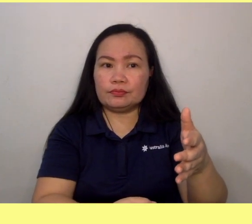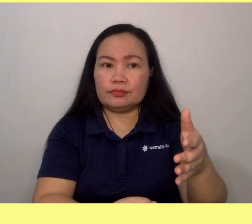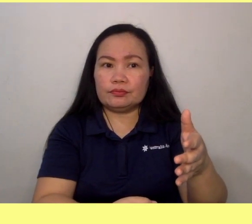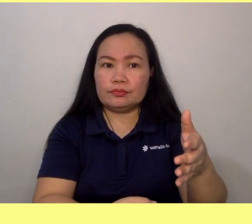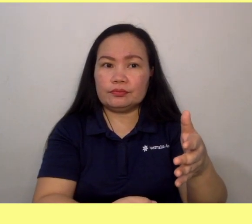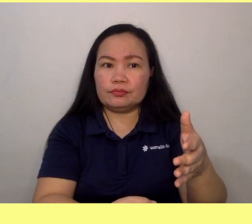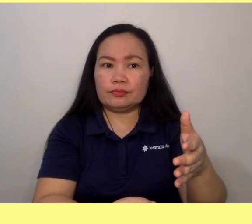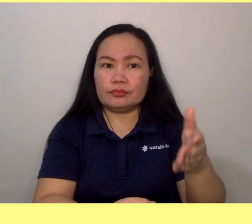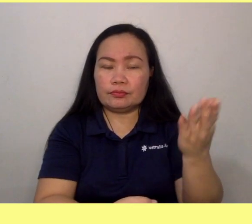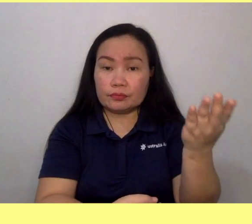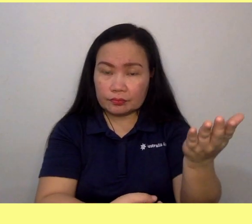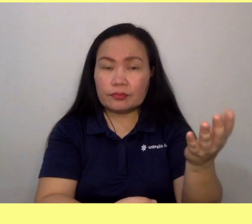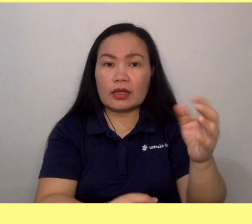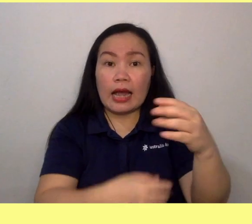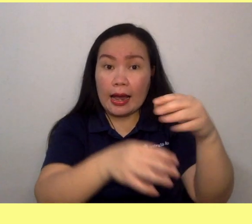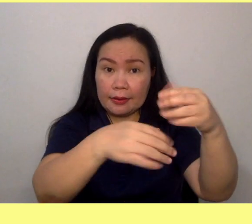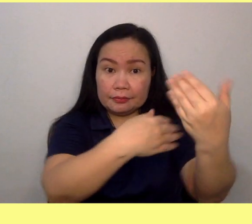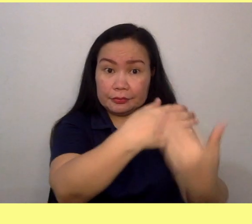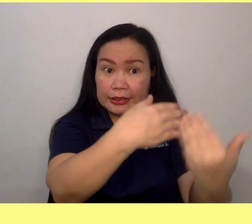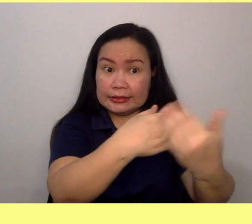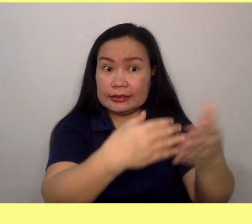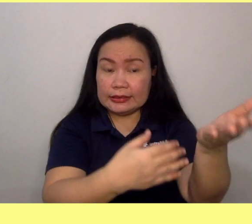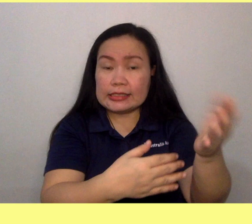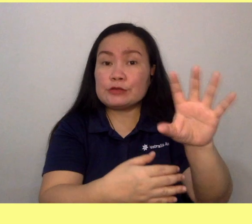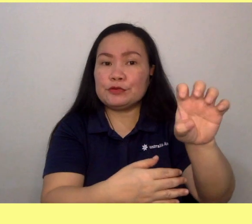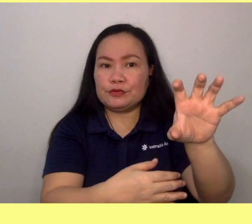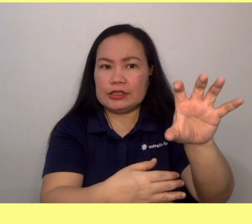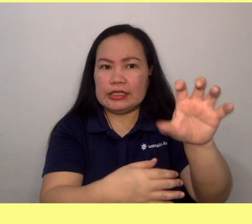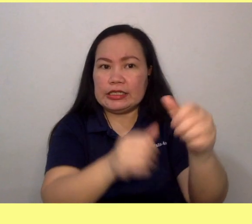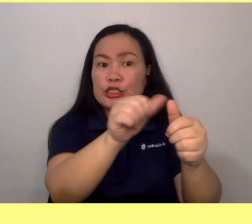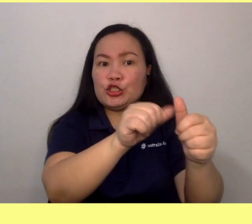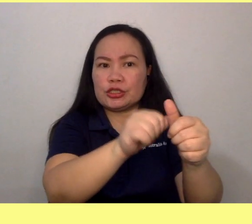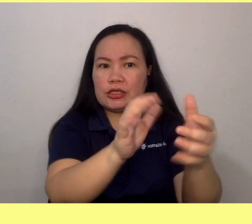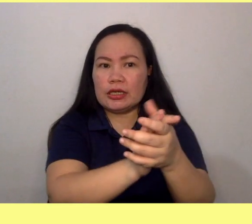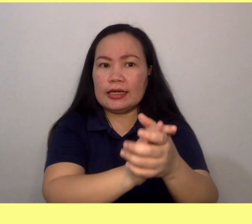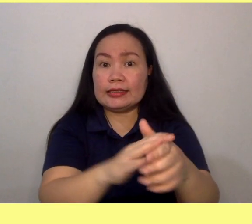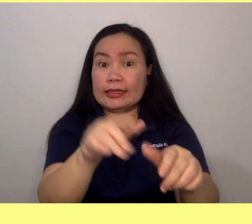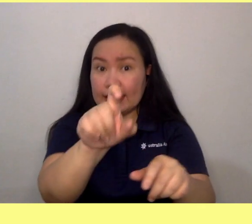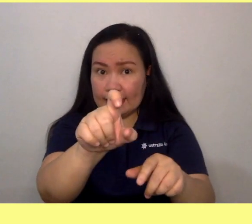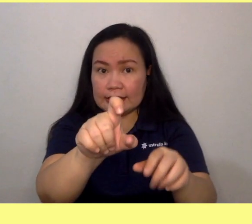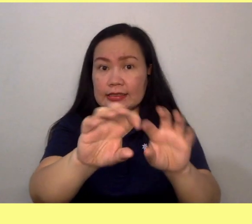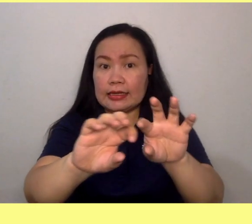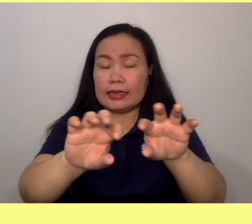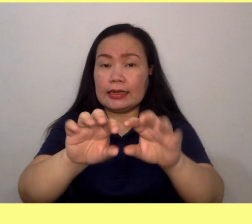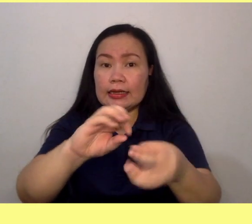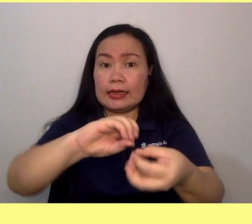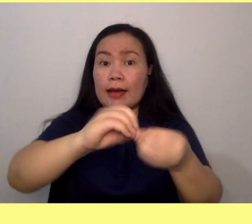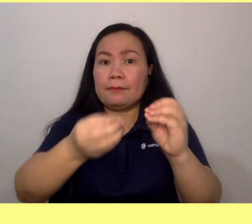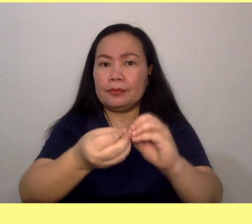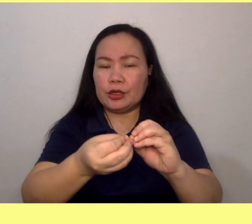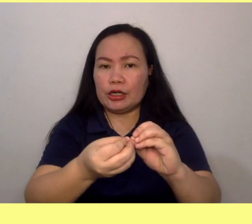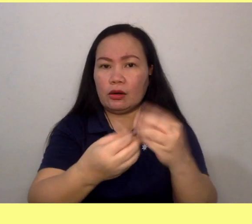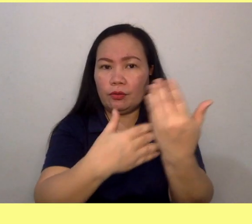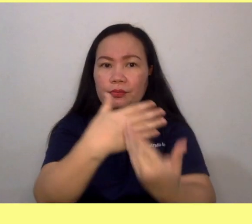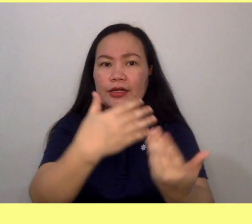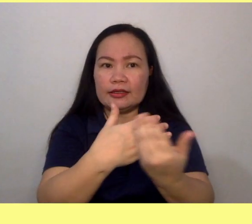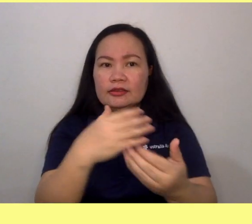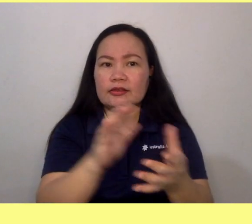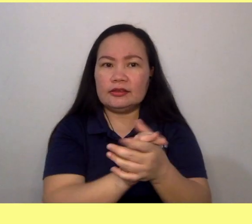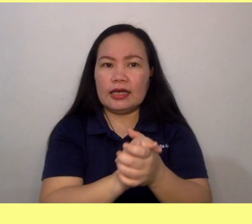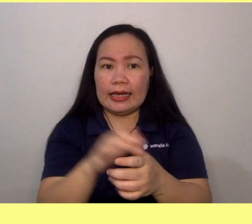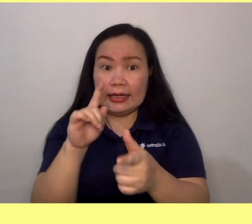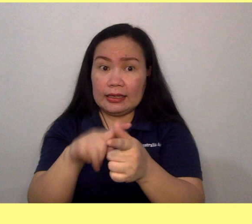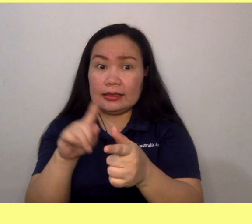that is anong ni-represent natin sa number x. So we will represent that as x plus yung cost